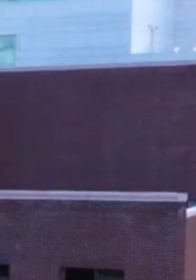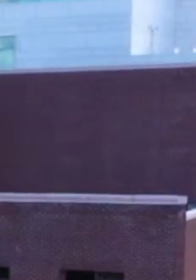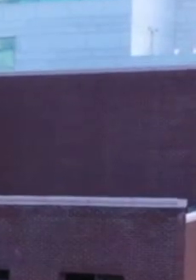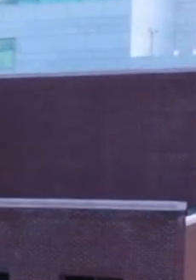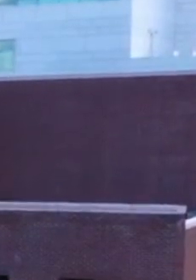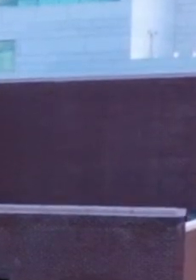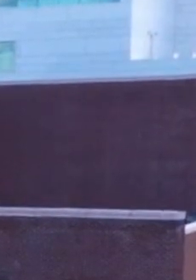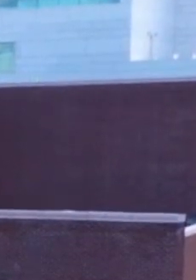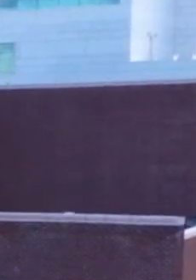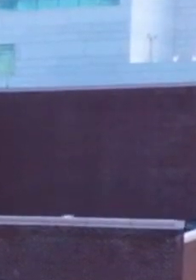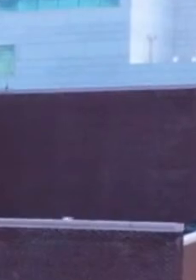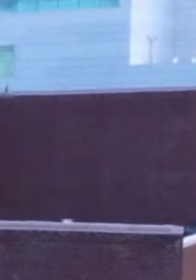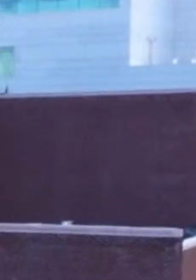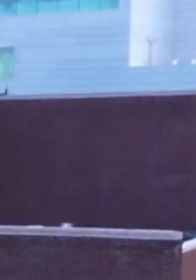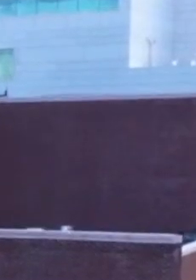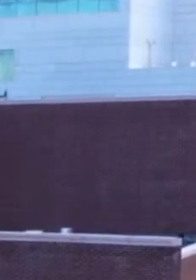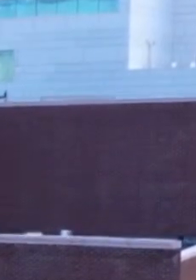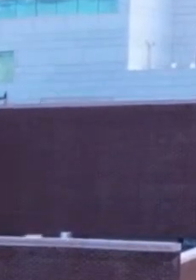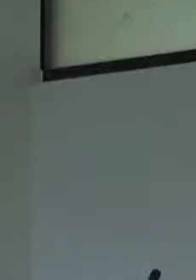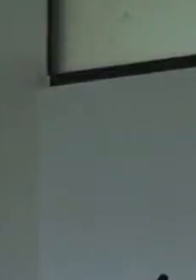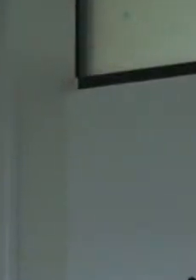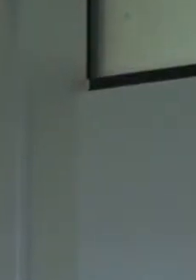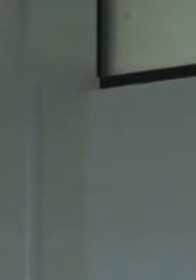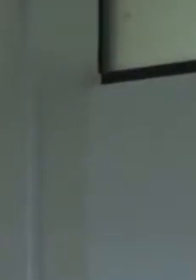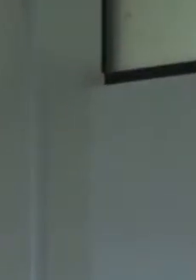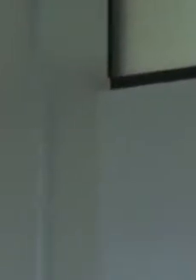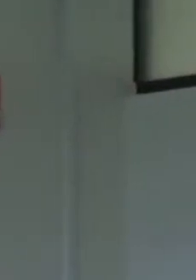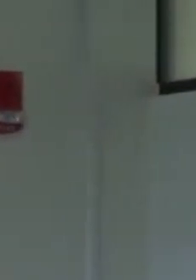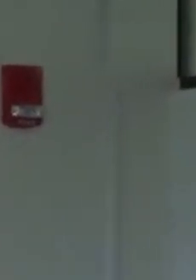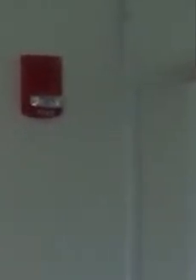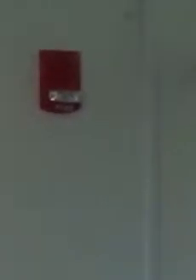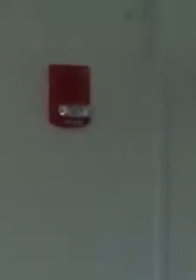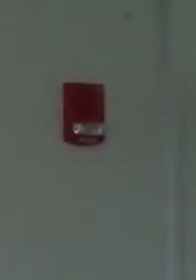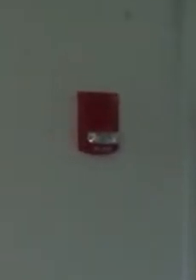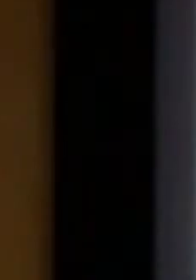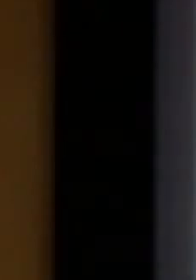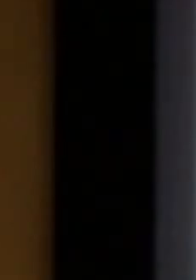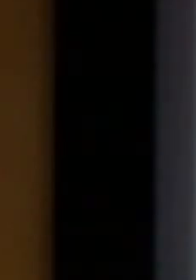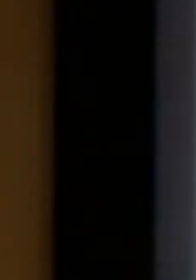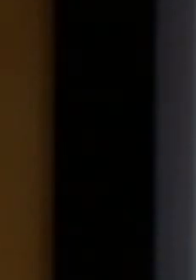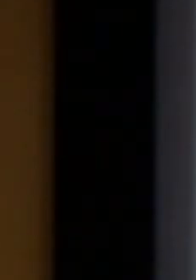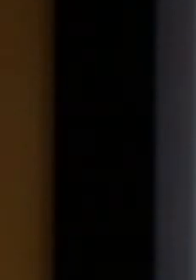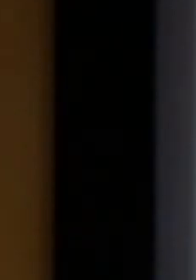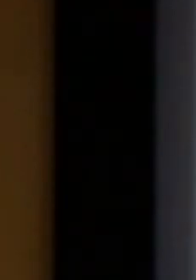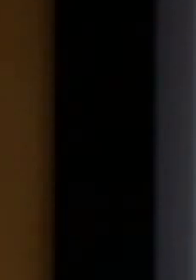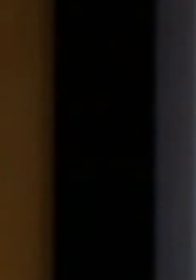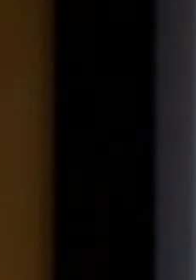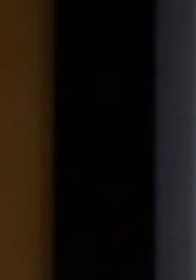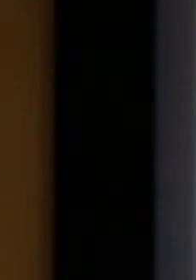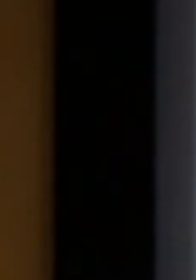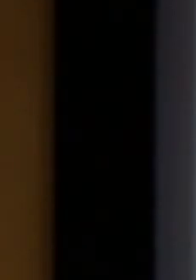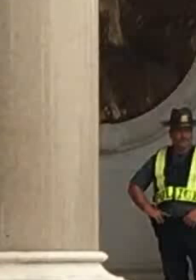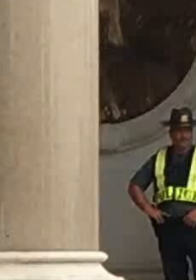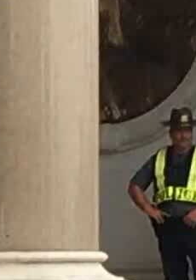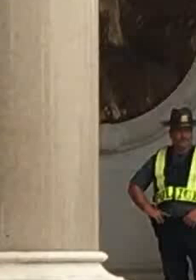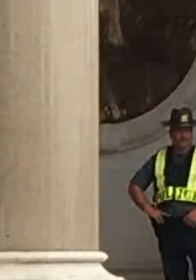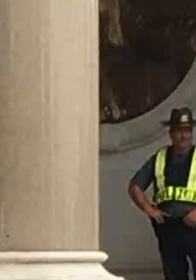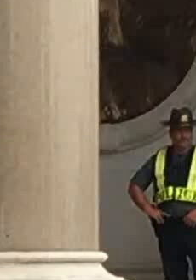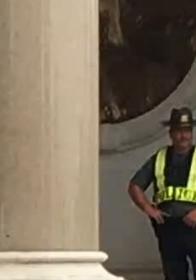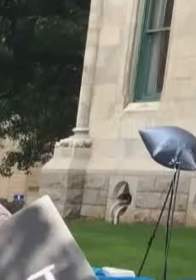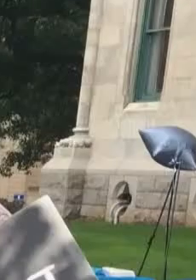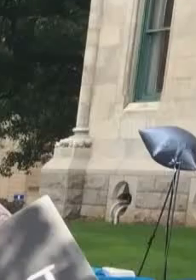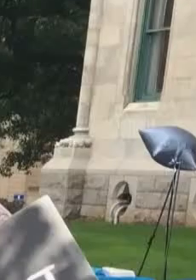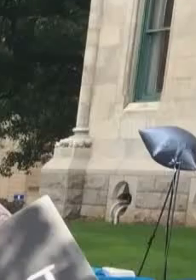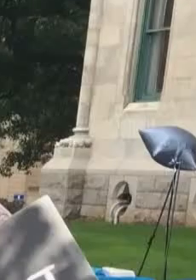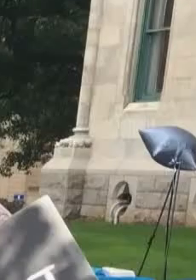grown at UConn since the dedication of the Dodd Center offer an unprecedented opportunity to facilitate real human rights change in